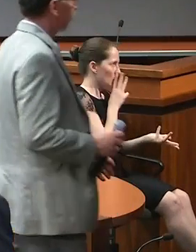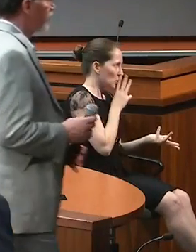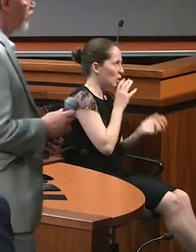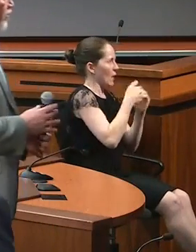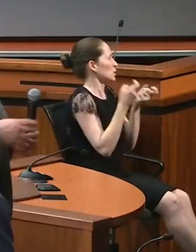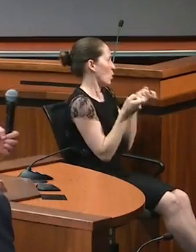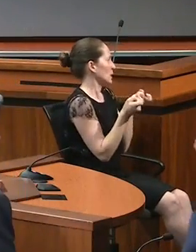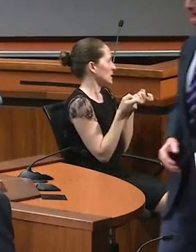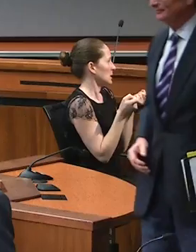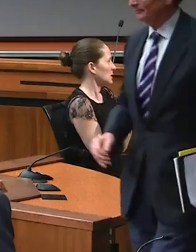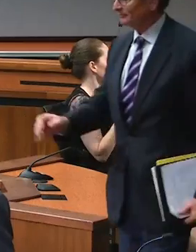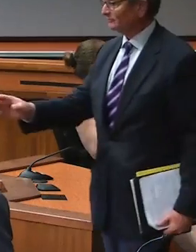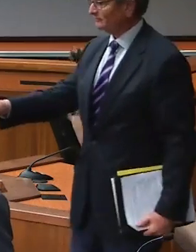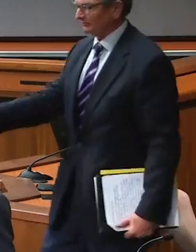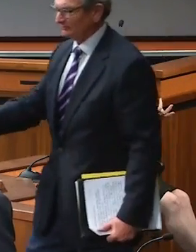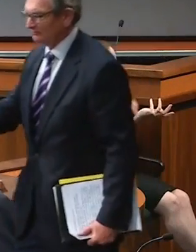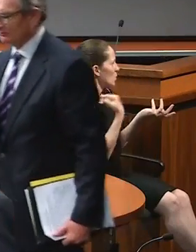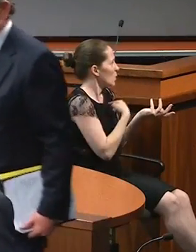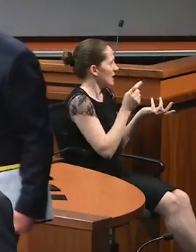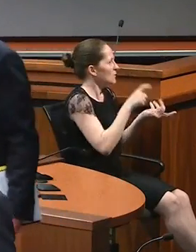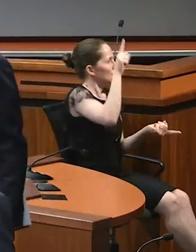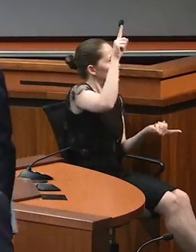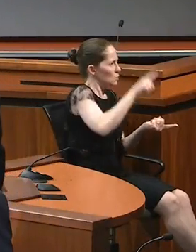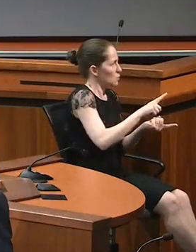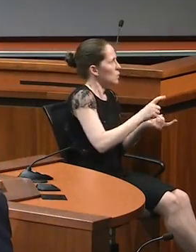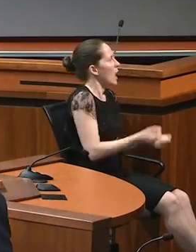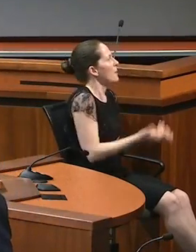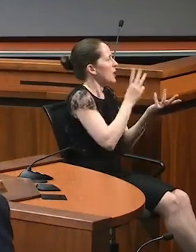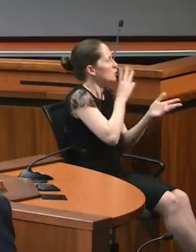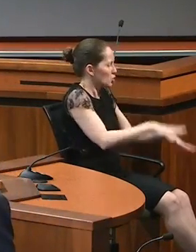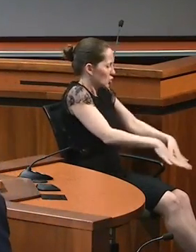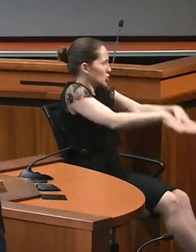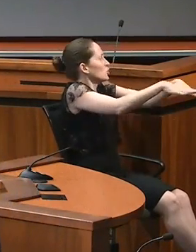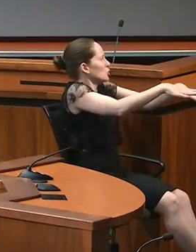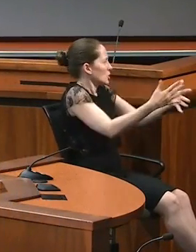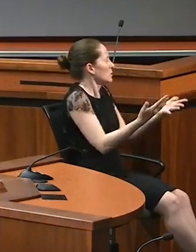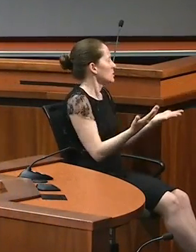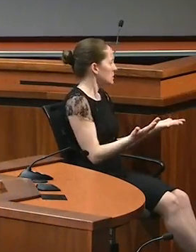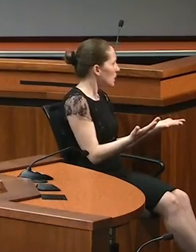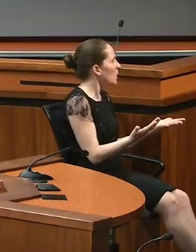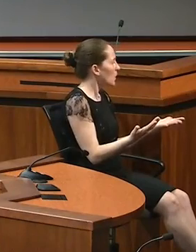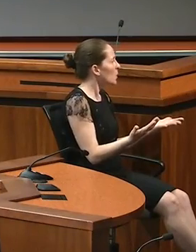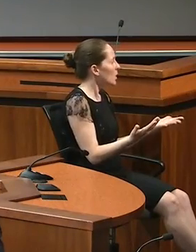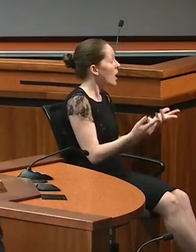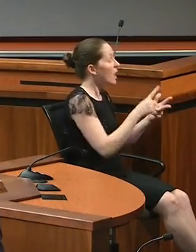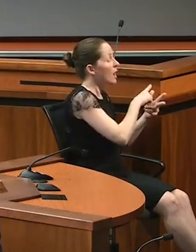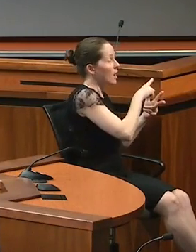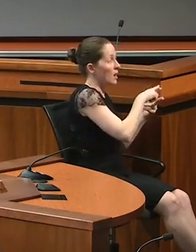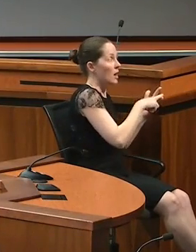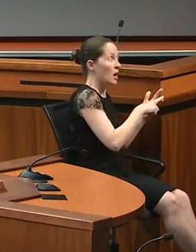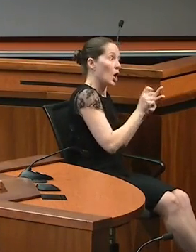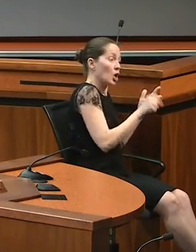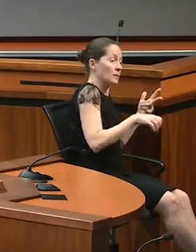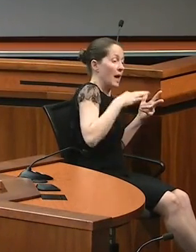we need to do to really move the needle is beyond just those incremental improvements, as much as they are all helpful in the long run,